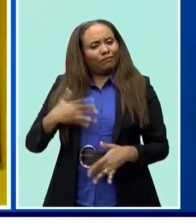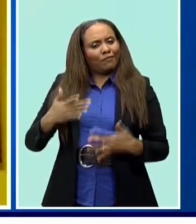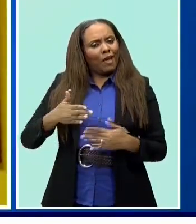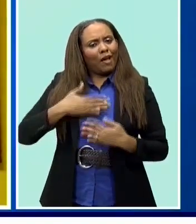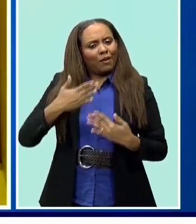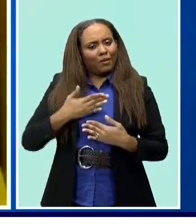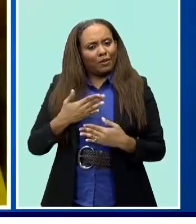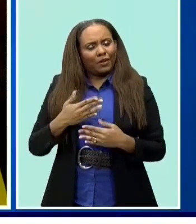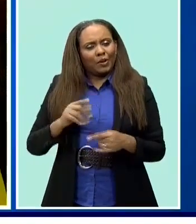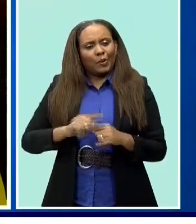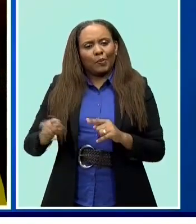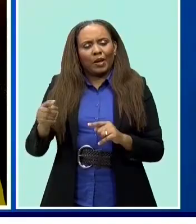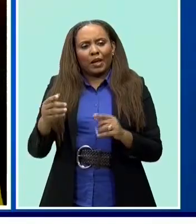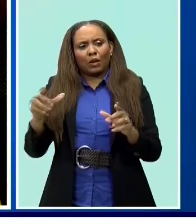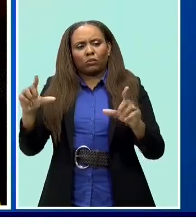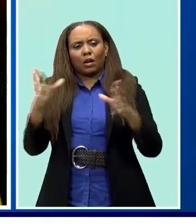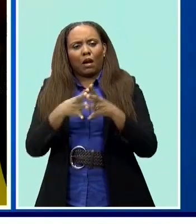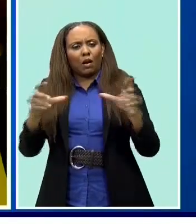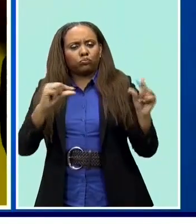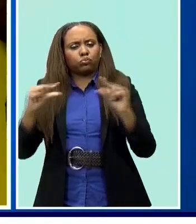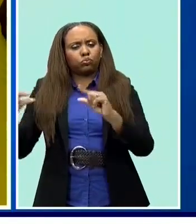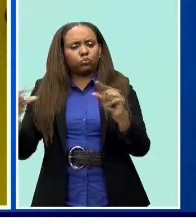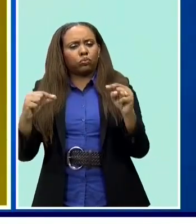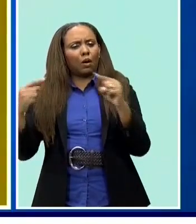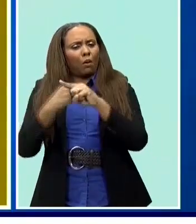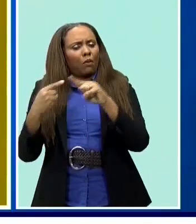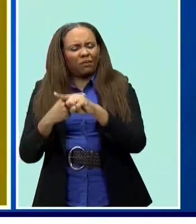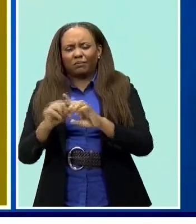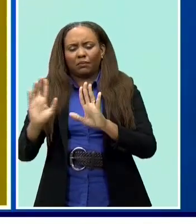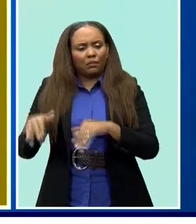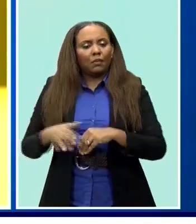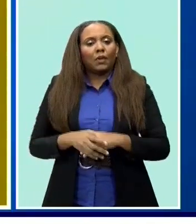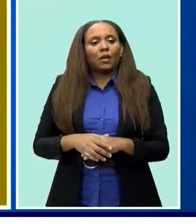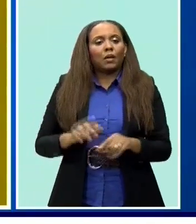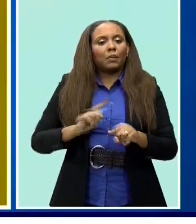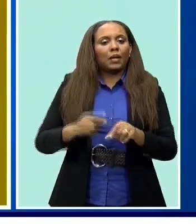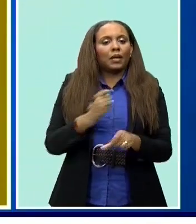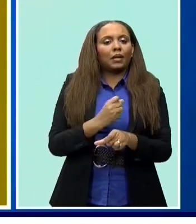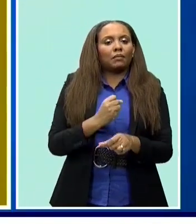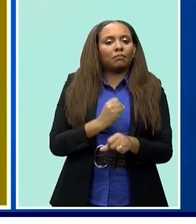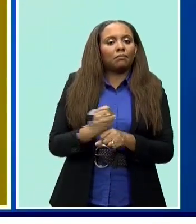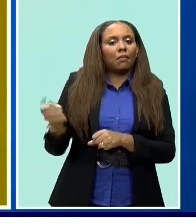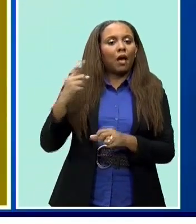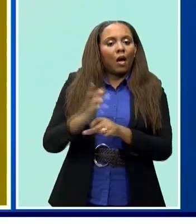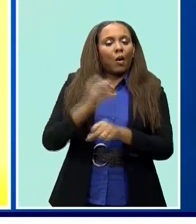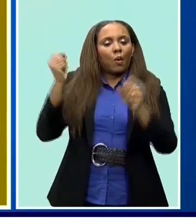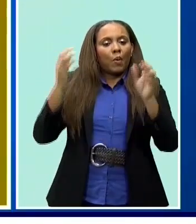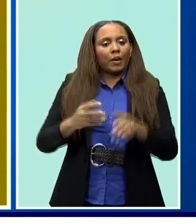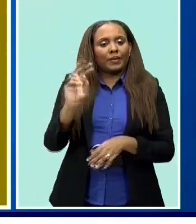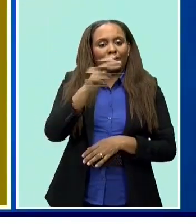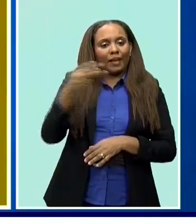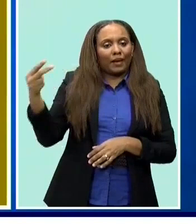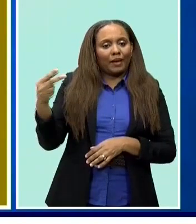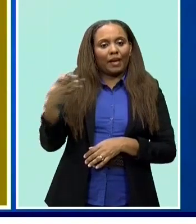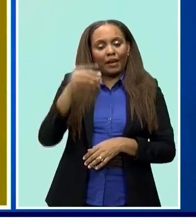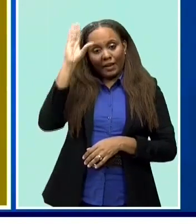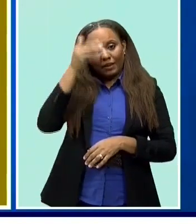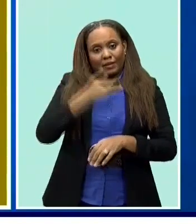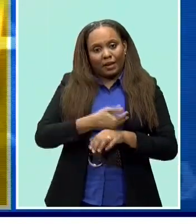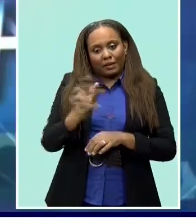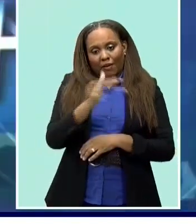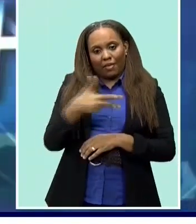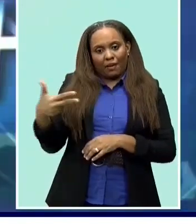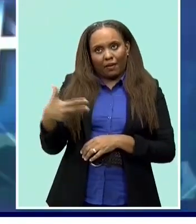the tie that set social media platforms abuzz. Last year's winner, Lil Rick, was second and his son, Underdog, was